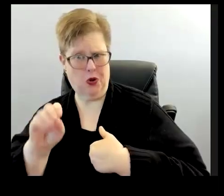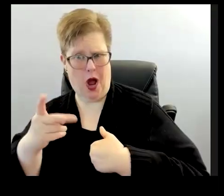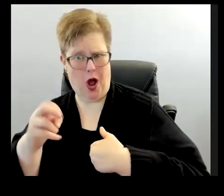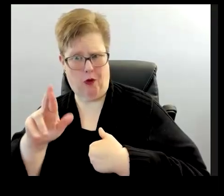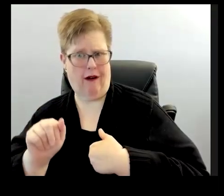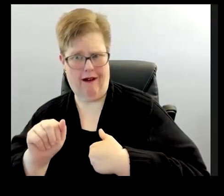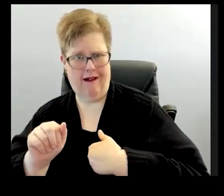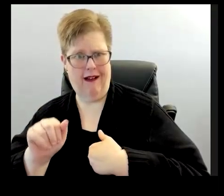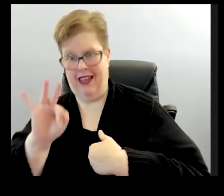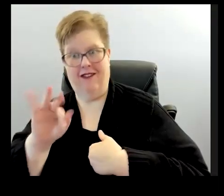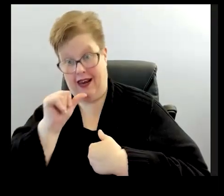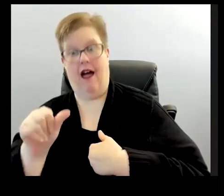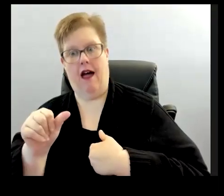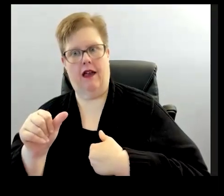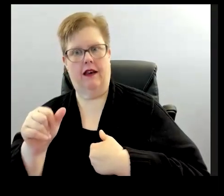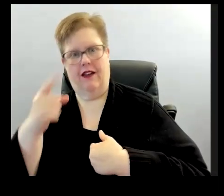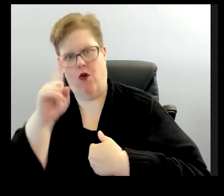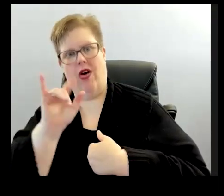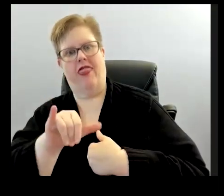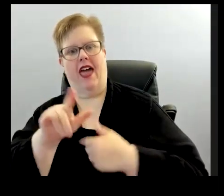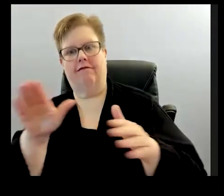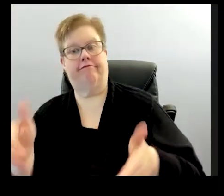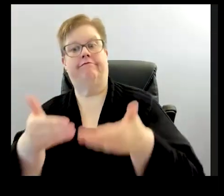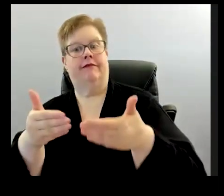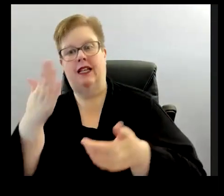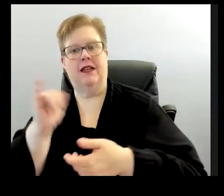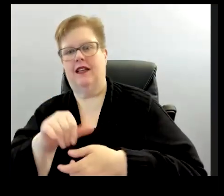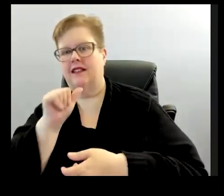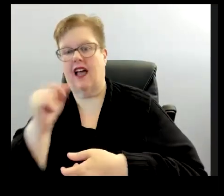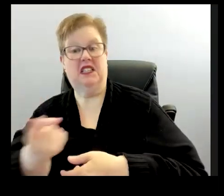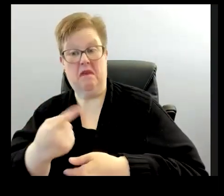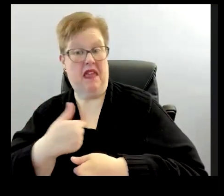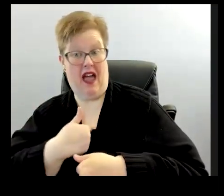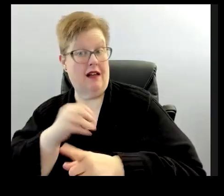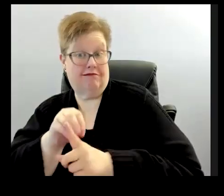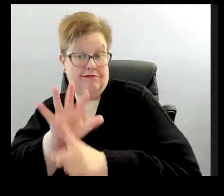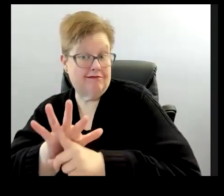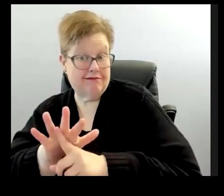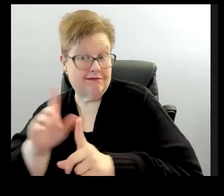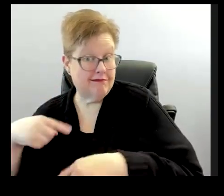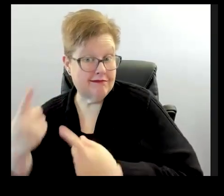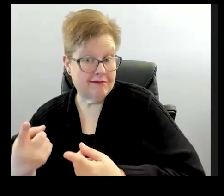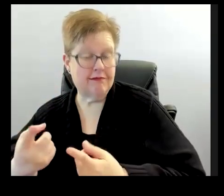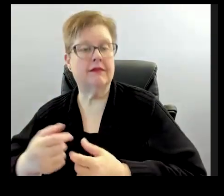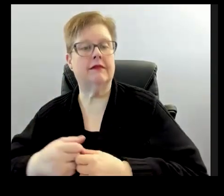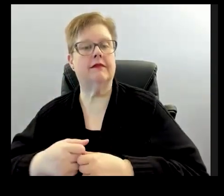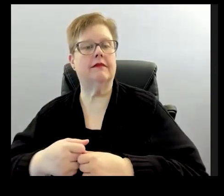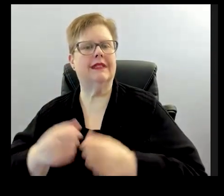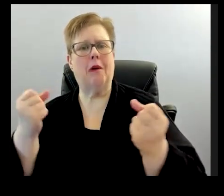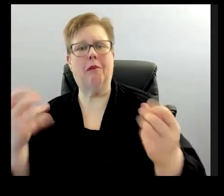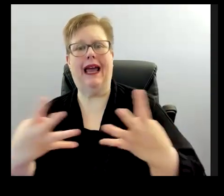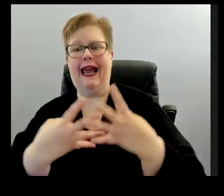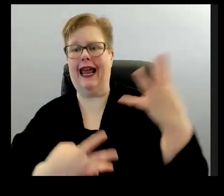life, if not for that introduction, because that was just not something I was exposed to. So you can see there are so